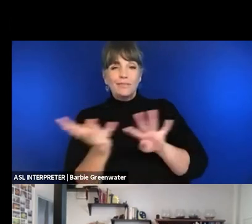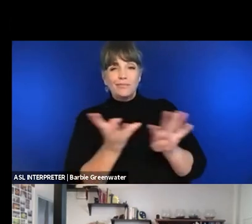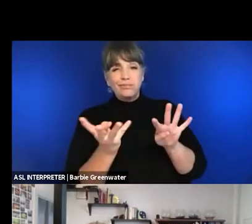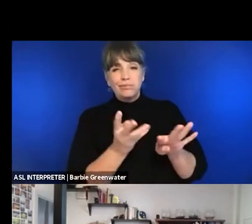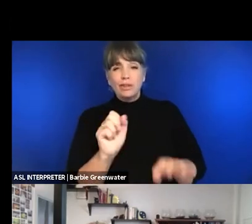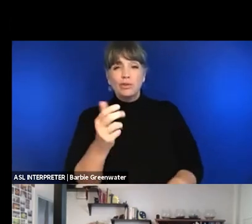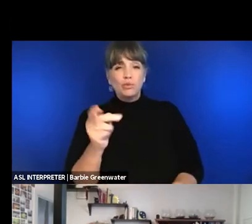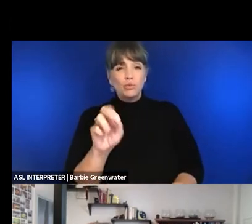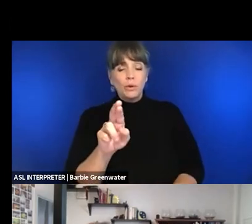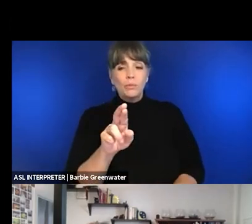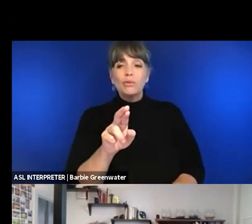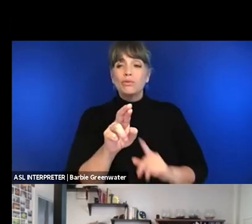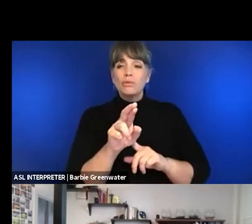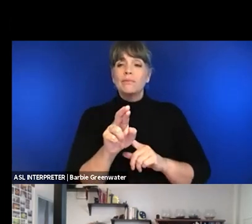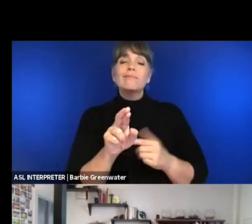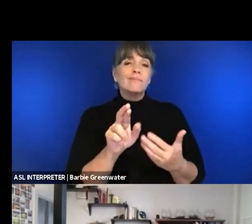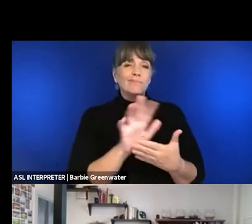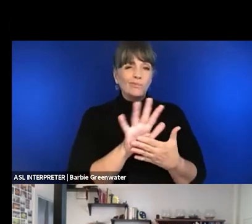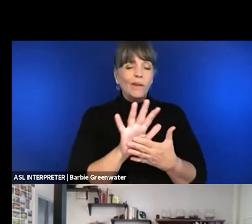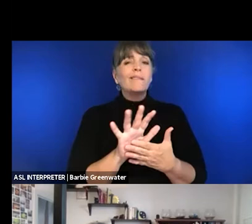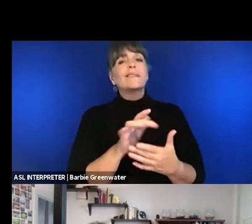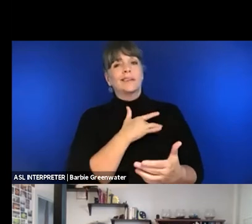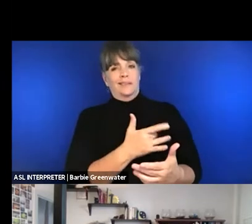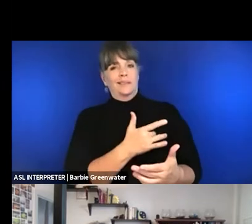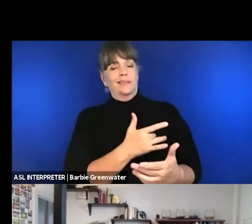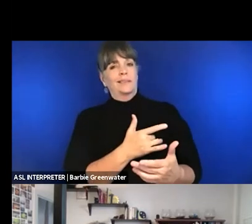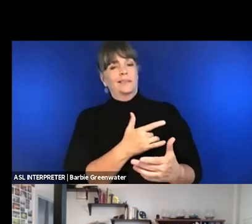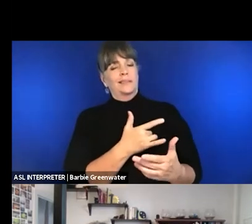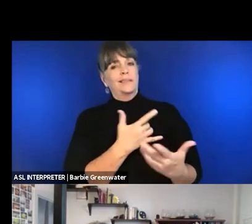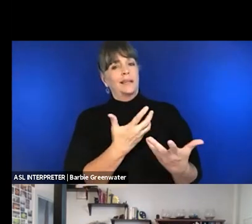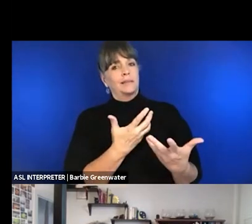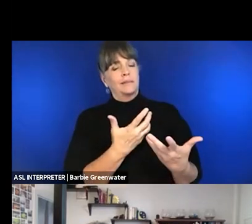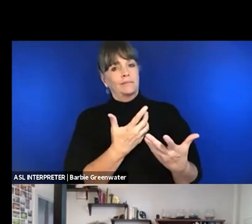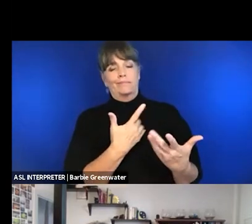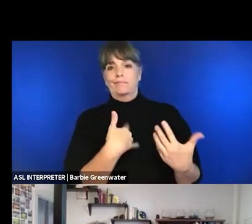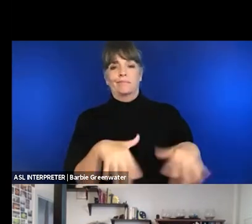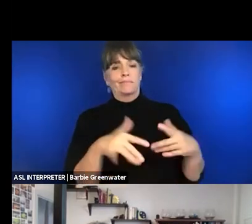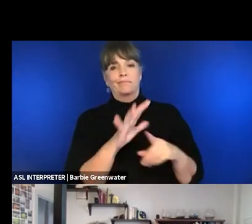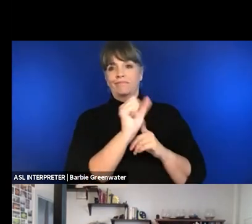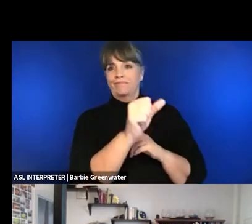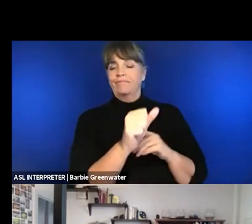I think it's becoming more table stakes than it has been in the past. Demand, I would say, is